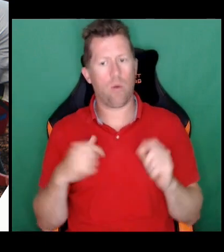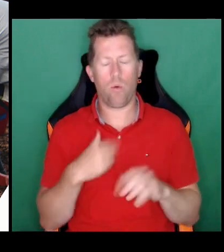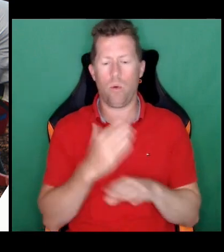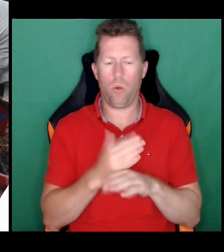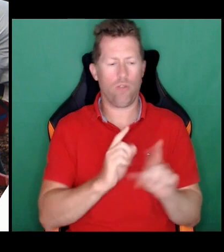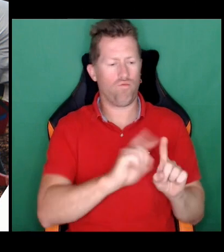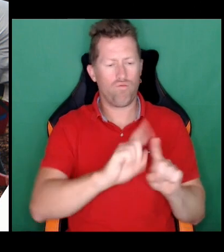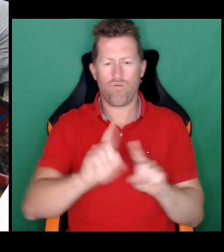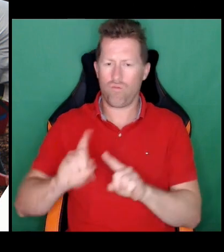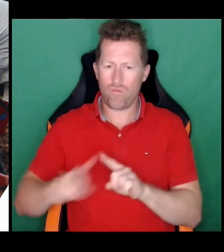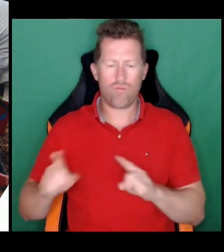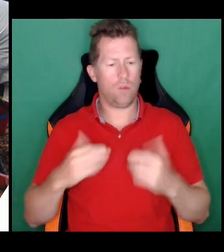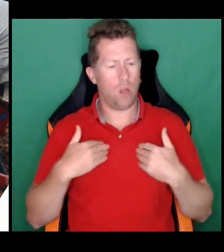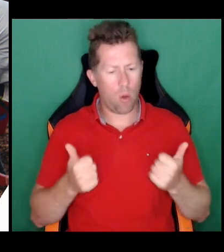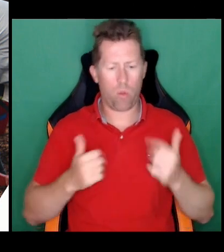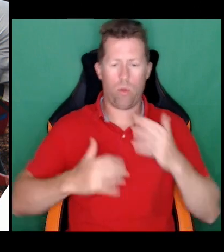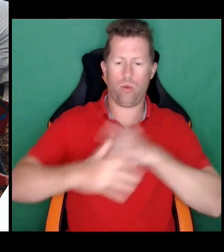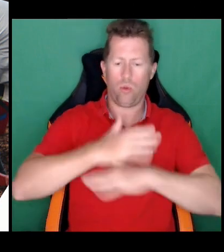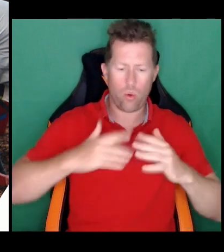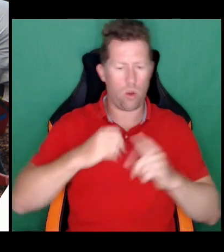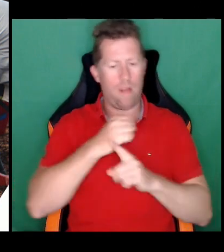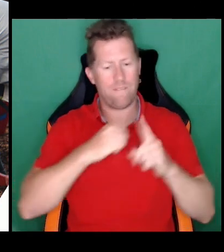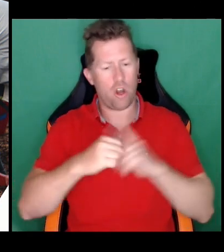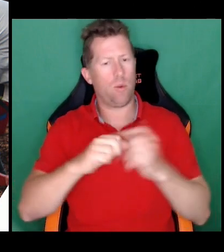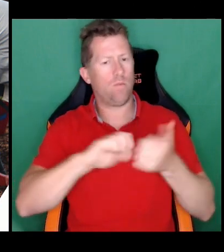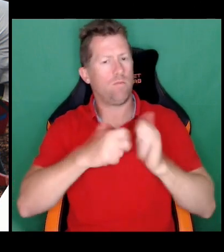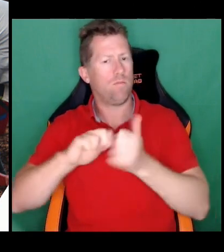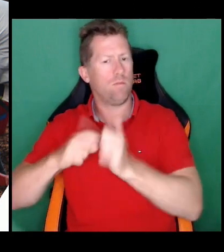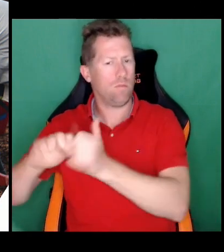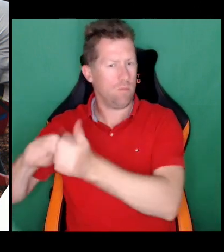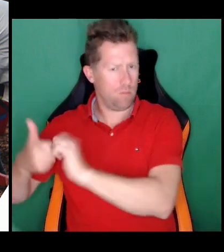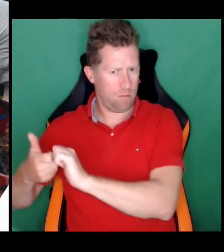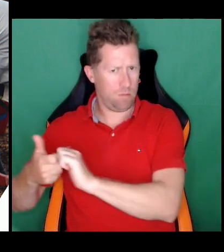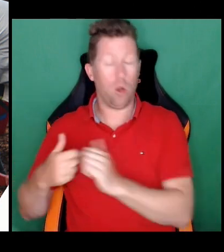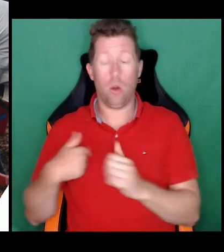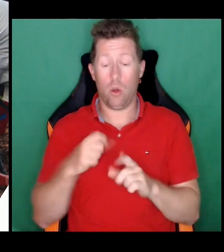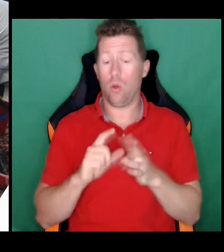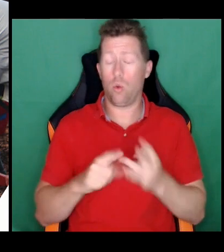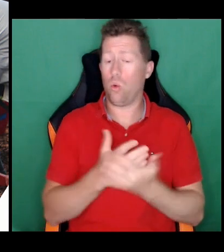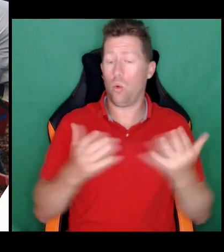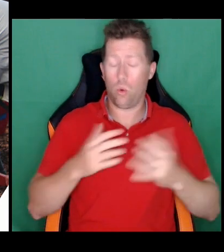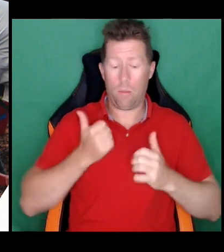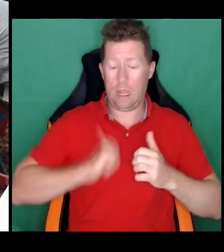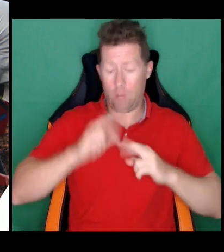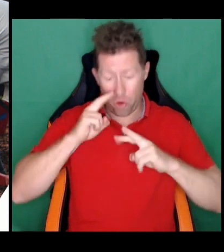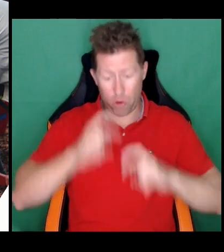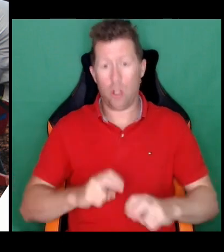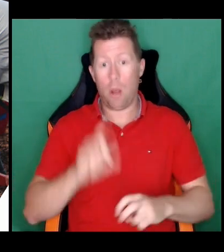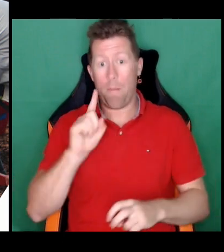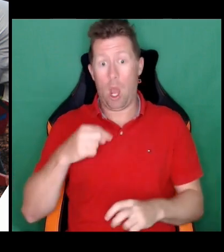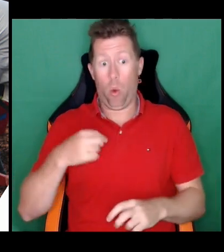range of health, social and environmental challenges. So as much as we do a lot of behavioural research like this, we're not a